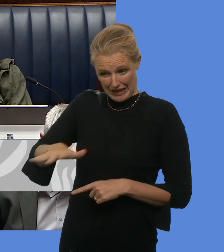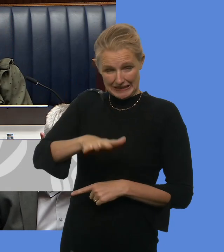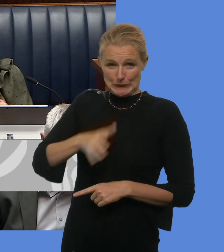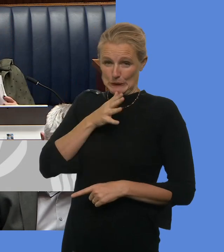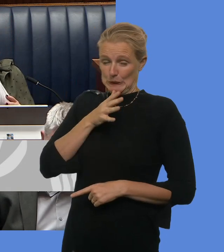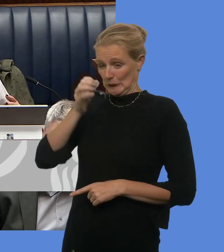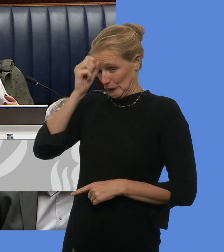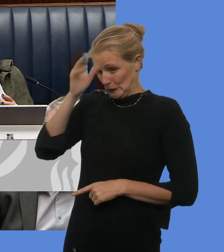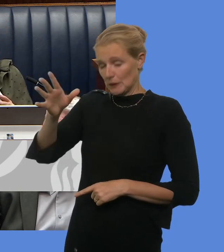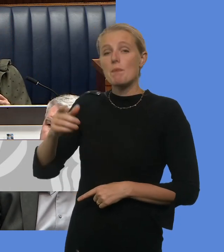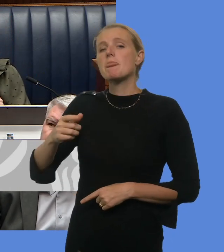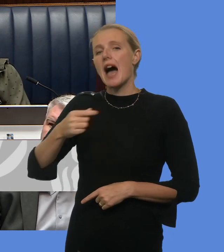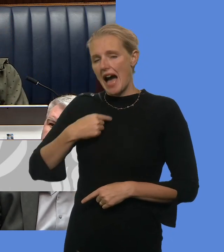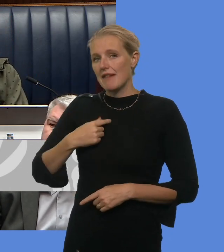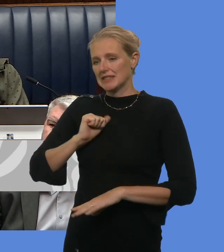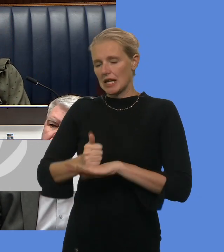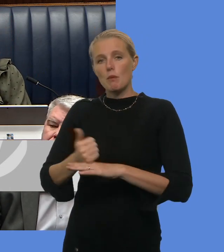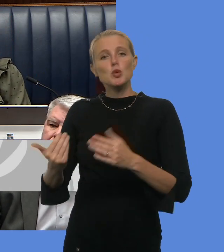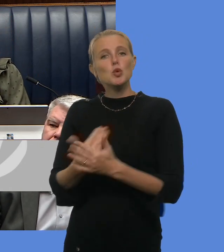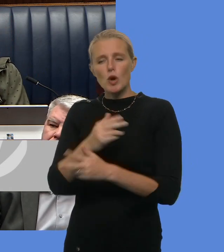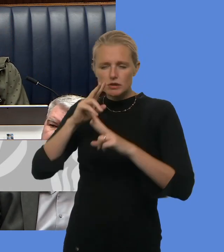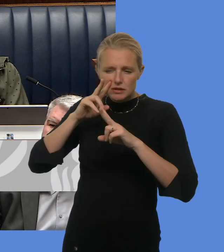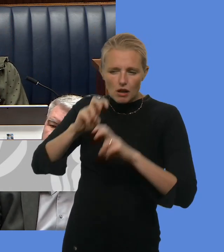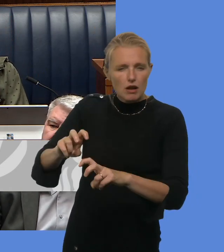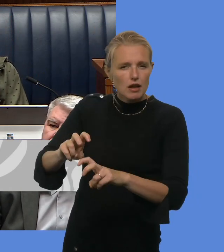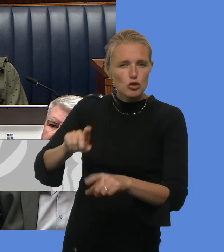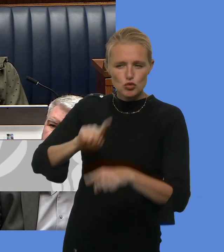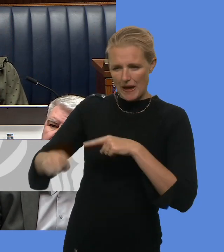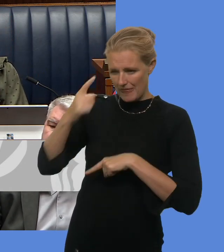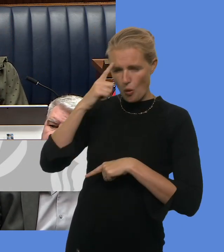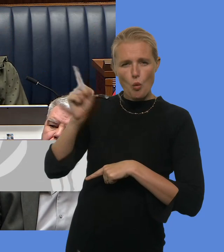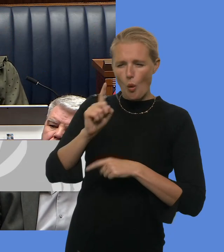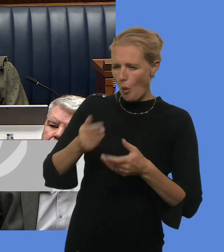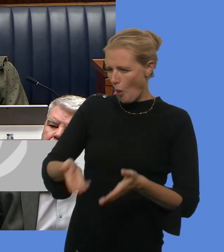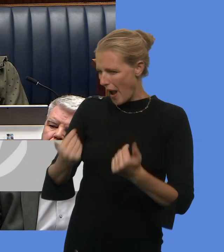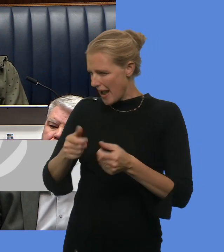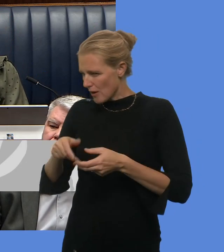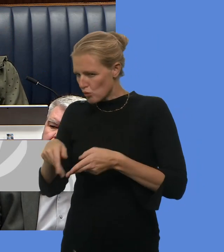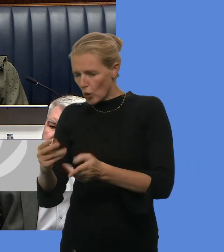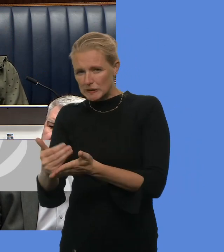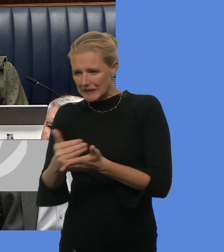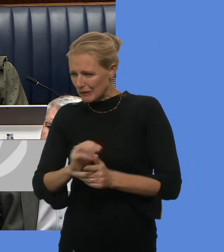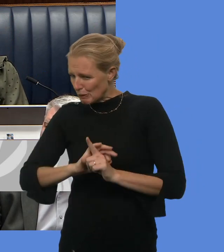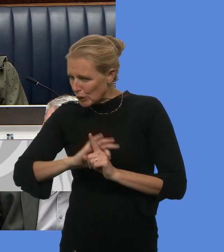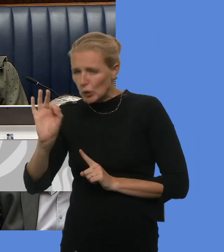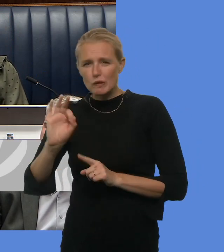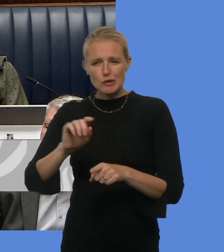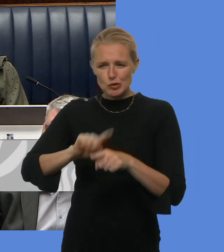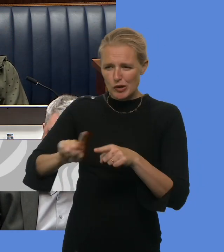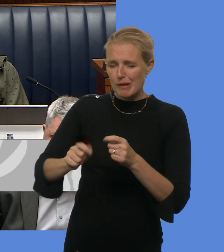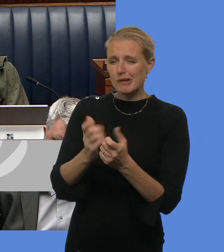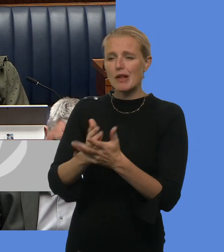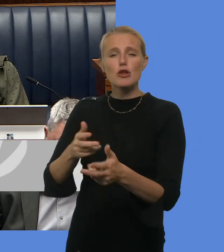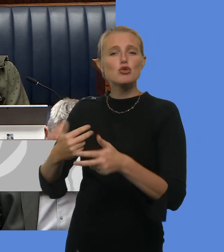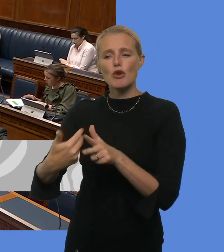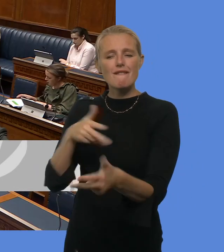forward a study to establish what options are available to introduce engineering measures to improve road safety and traffic progression along Abbey